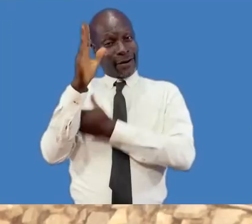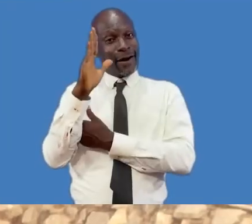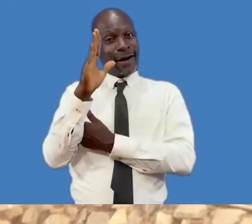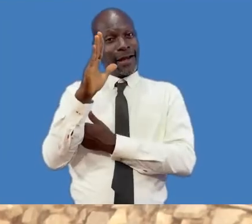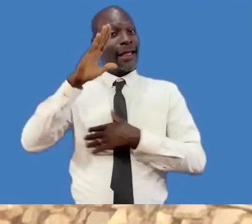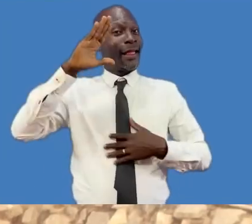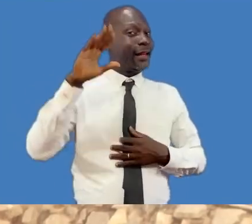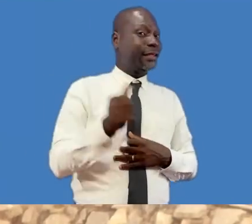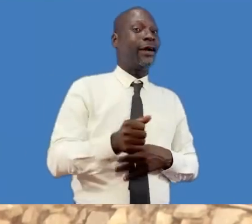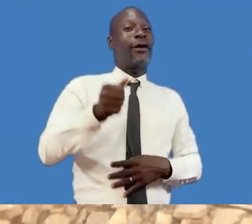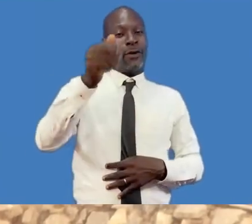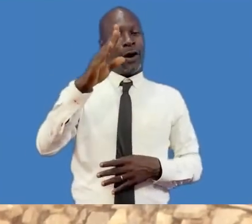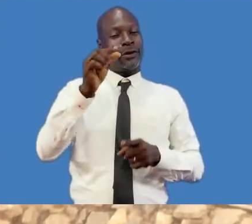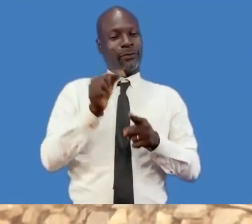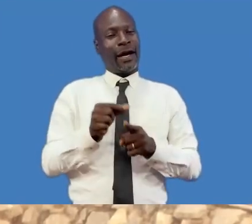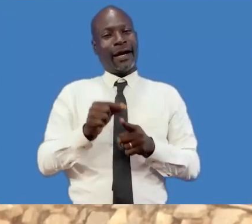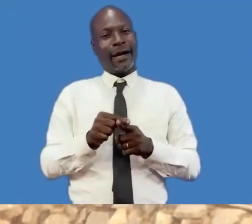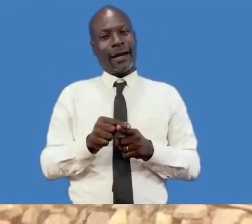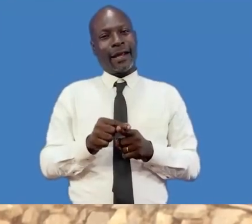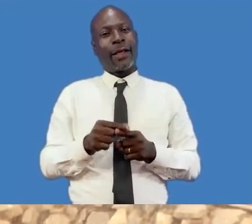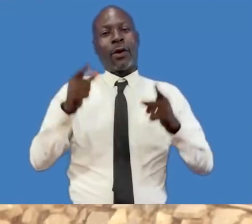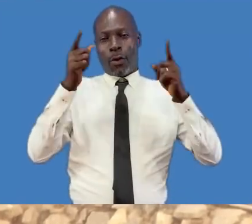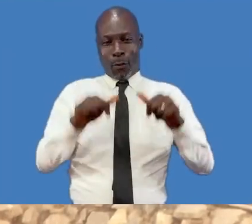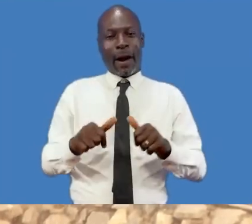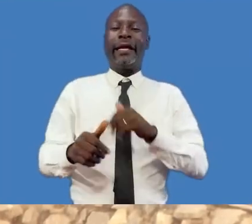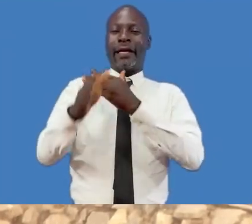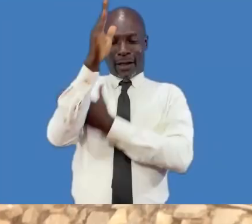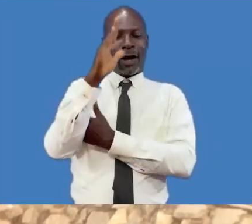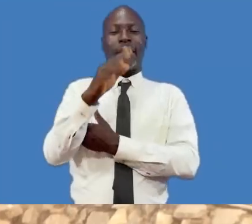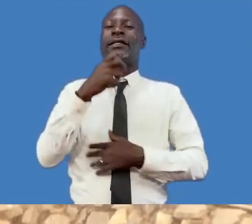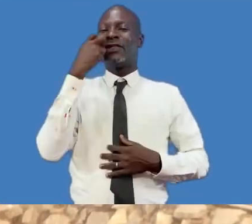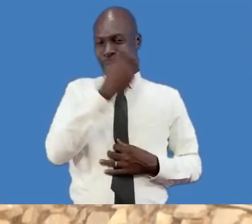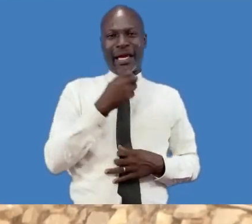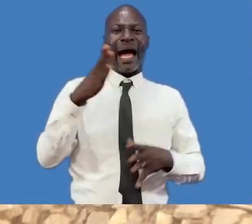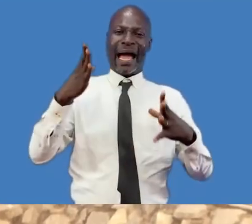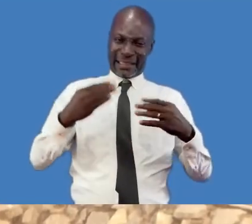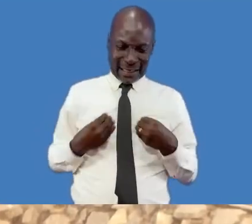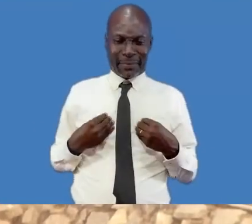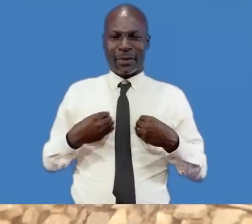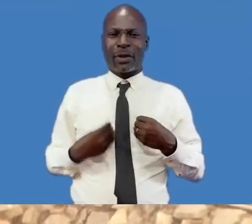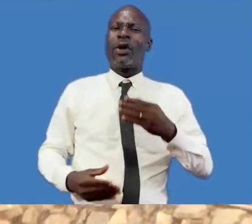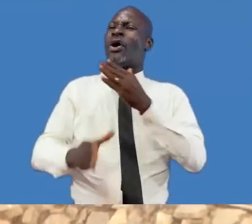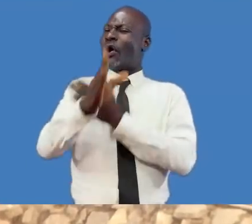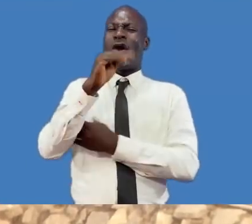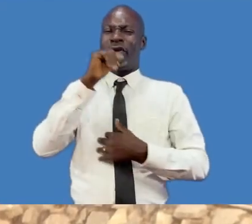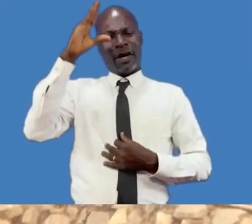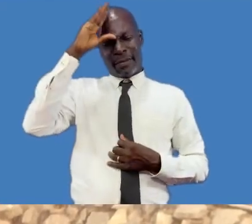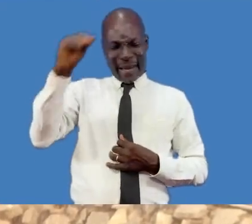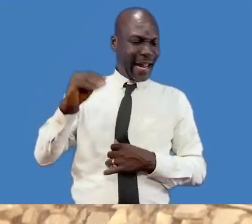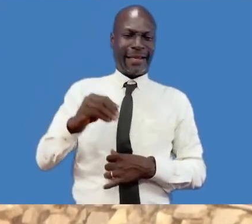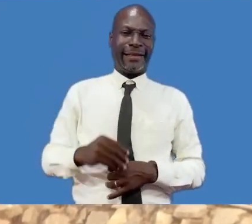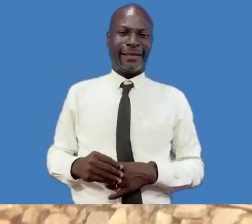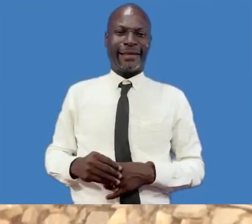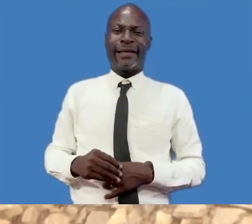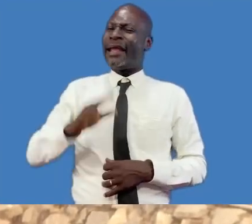Take God at his word. Onyame kan samo a gitum se e onyame na e kasa. God is not man. Onyame nya nipa.